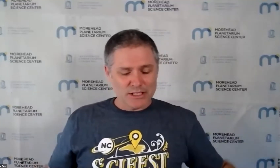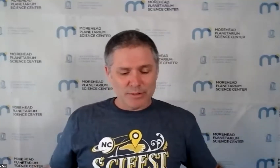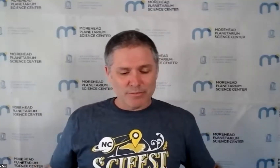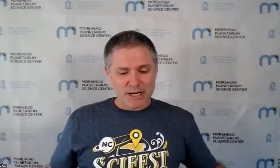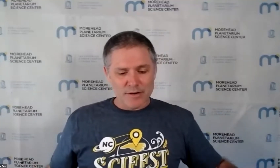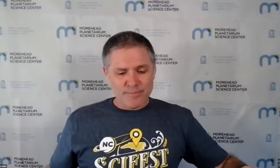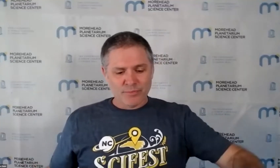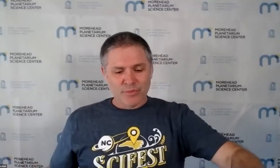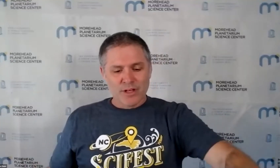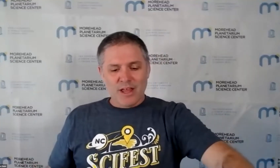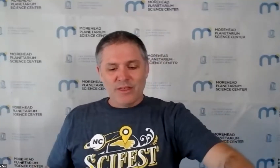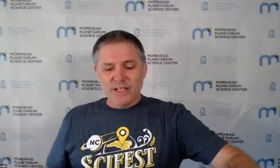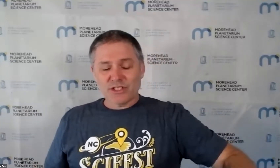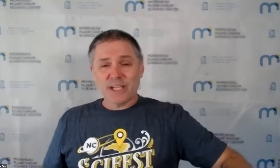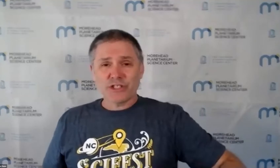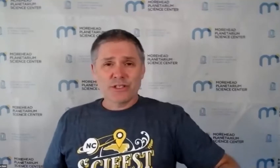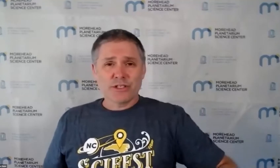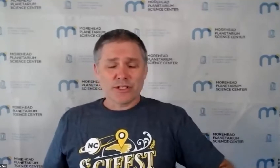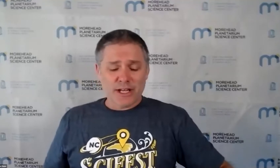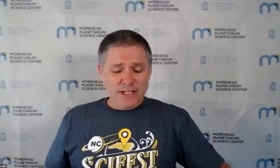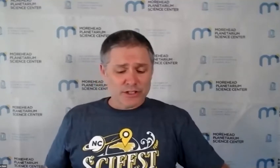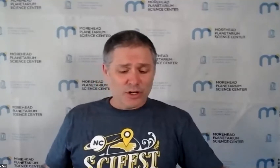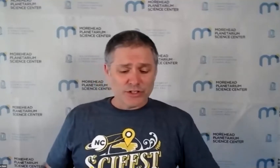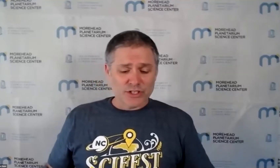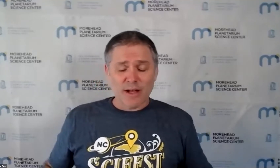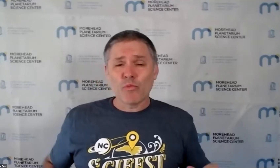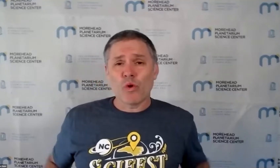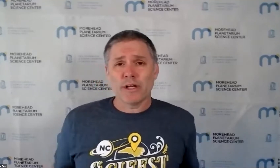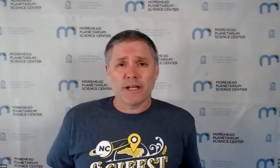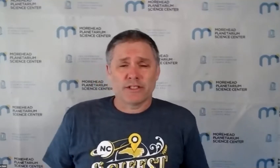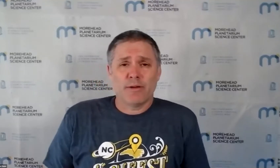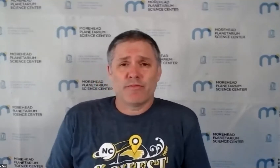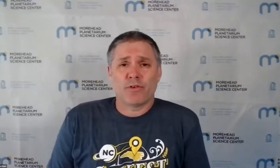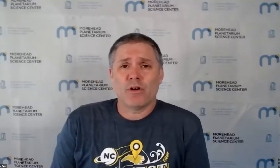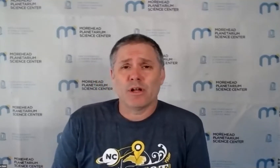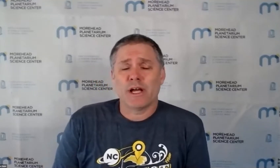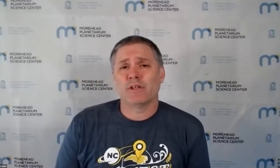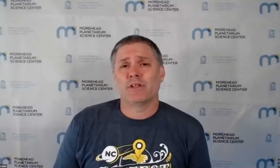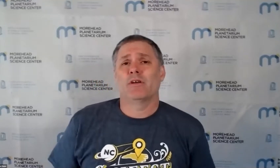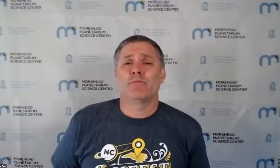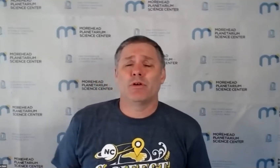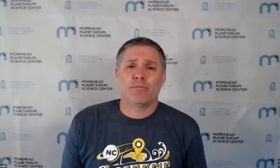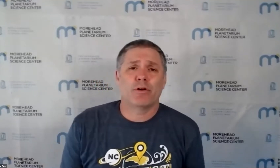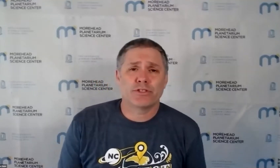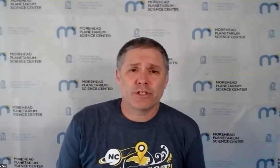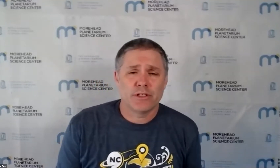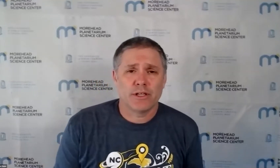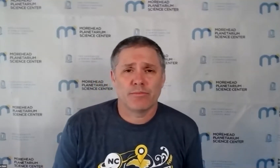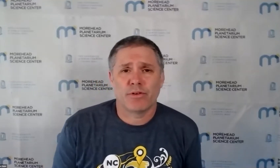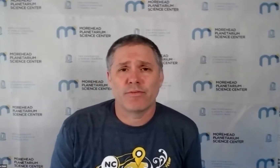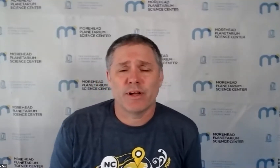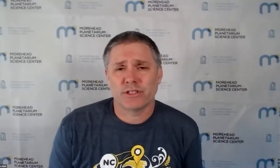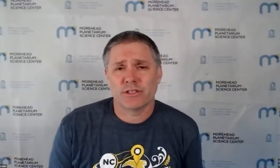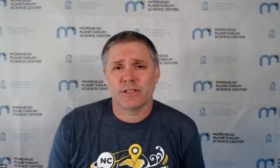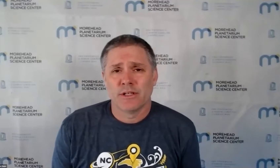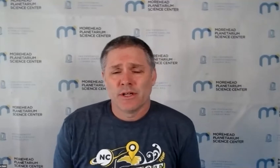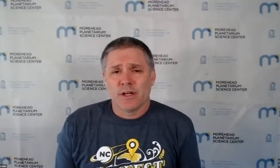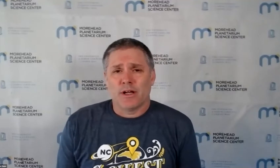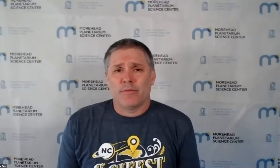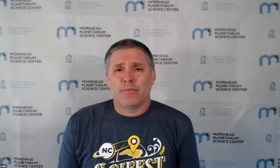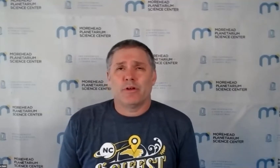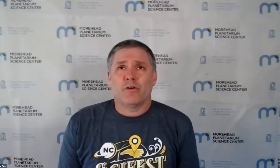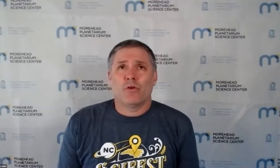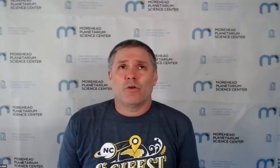me just a little bit better. This session that you're attending is called STEM 1 and STEM for All. And I have to tell you, both personally and professionally,